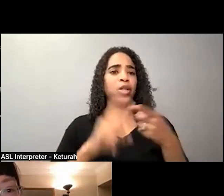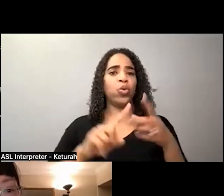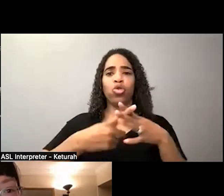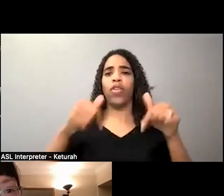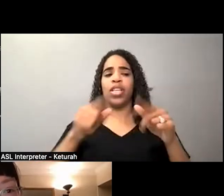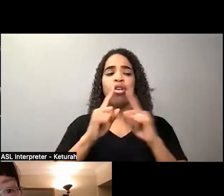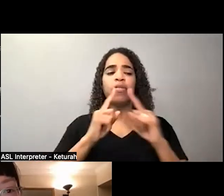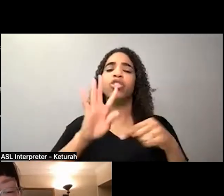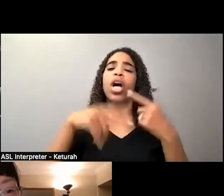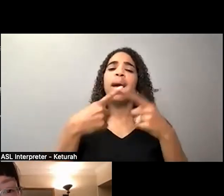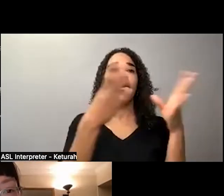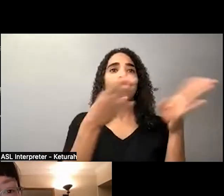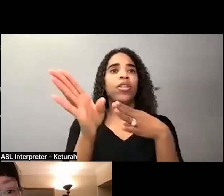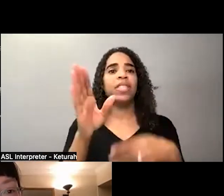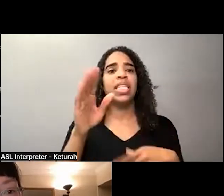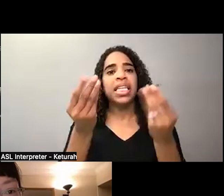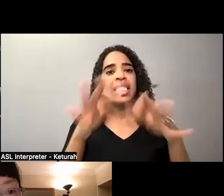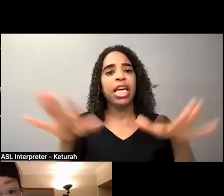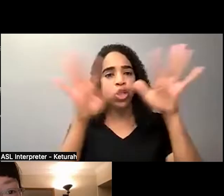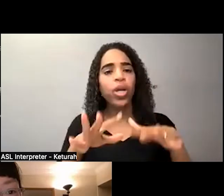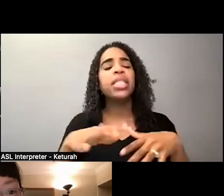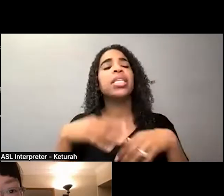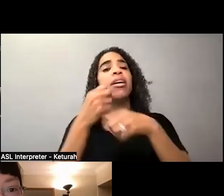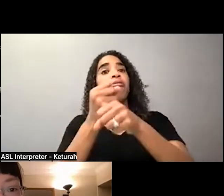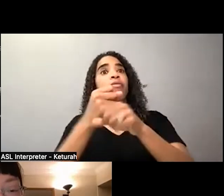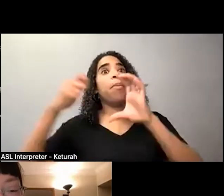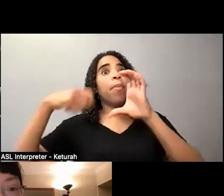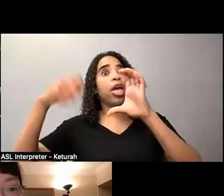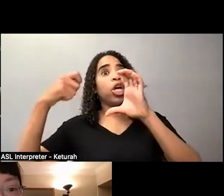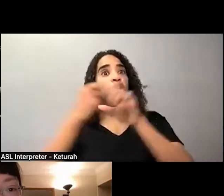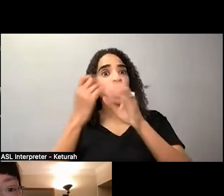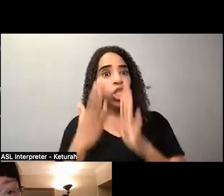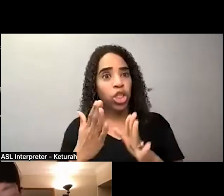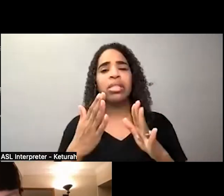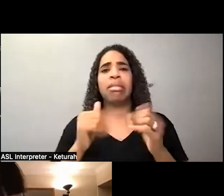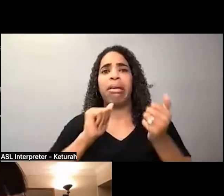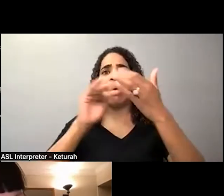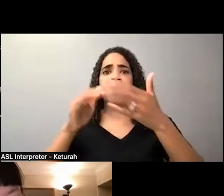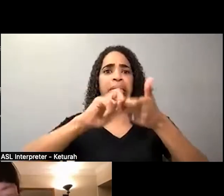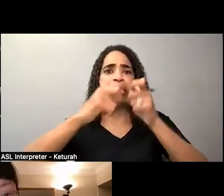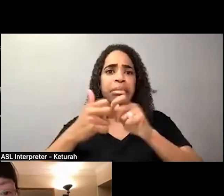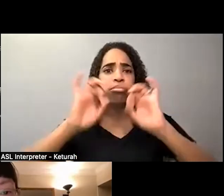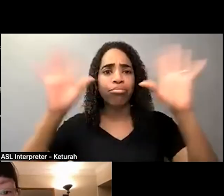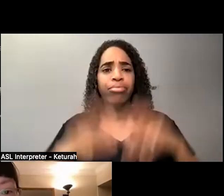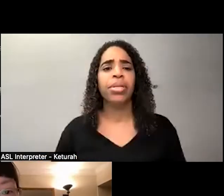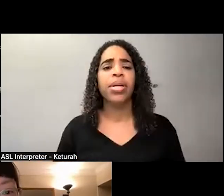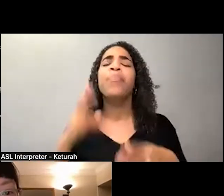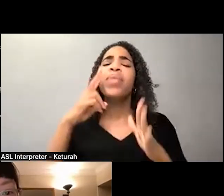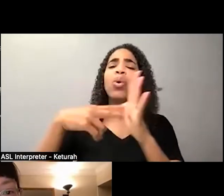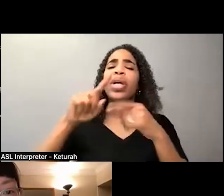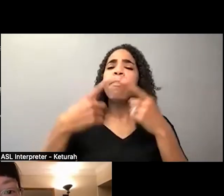Shifting Territories, Filmmakers Facing Crisis. I'll read a bit about our panel